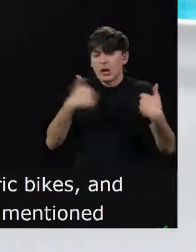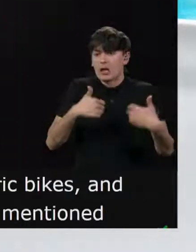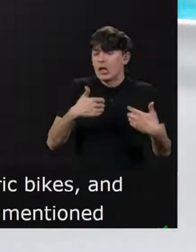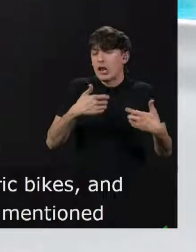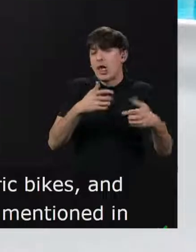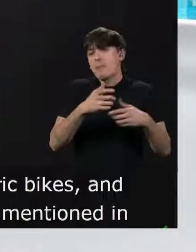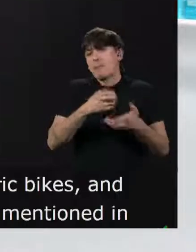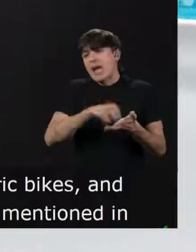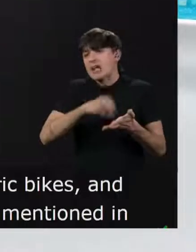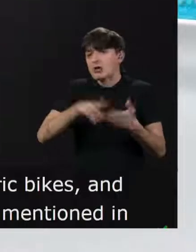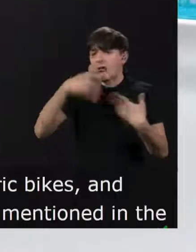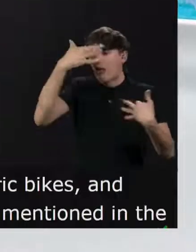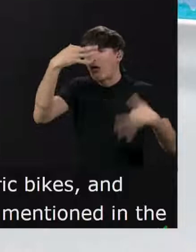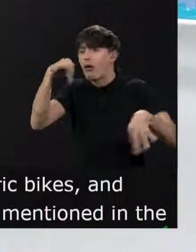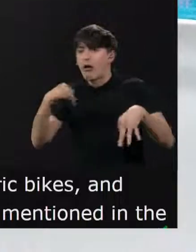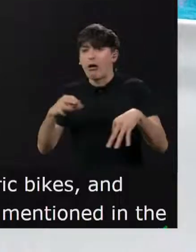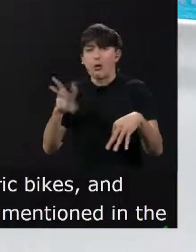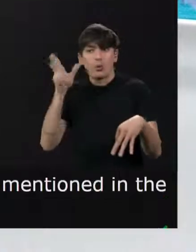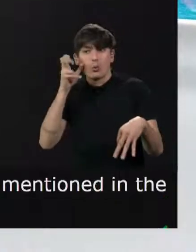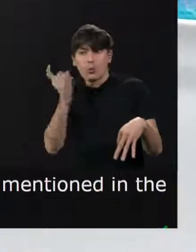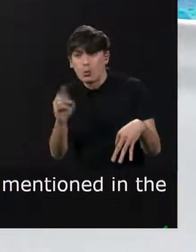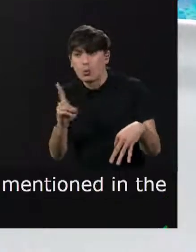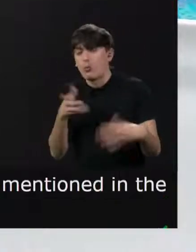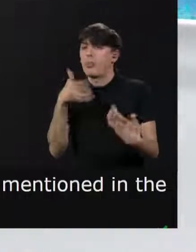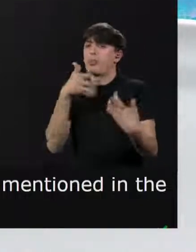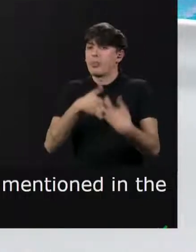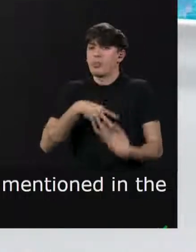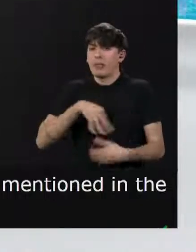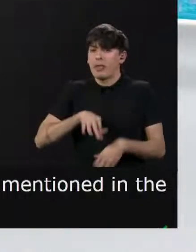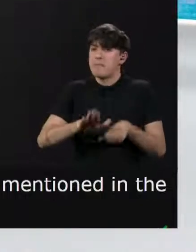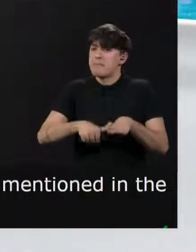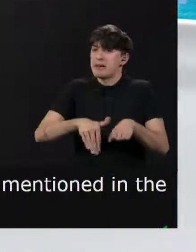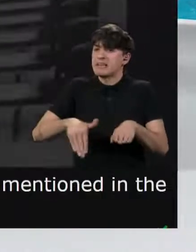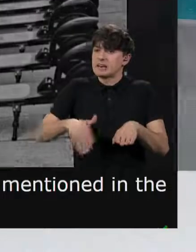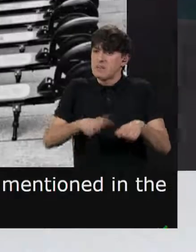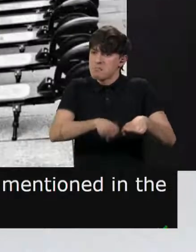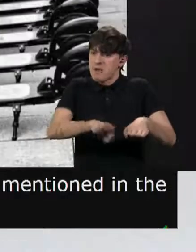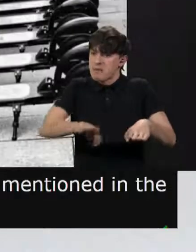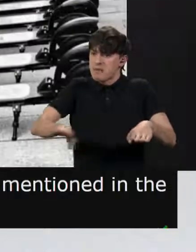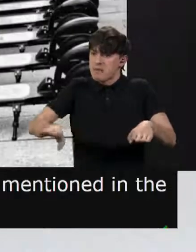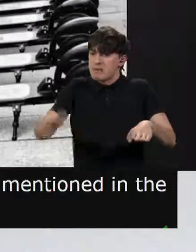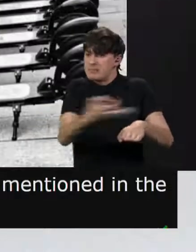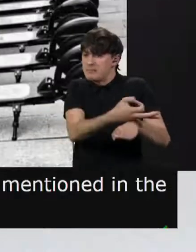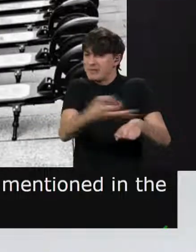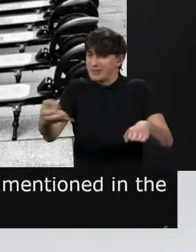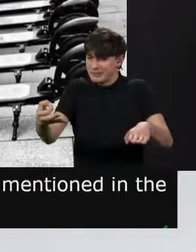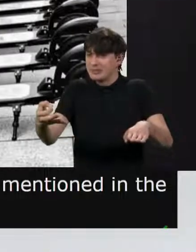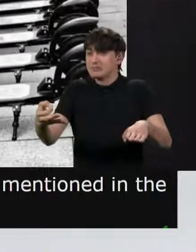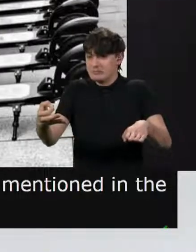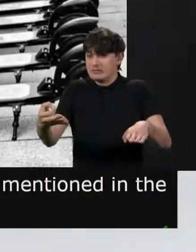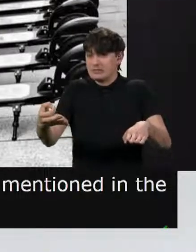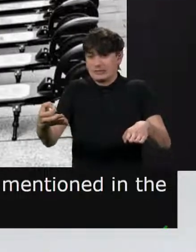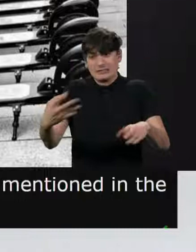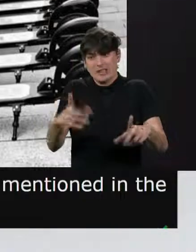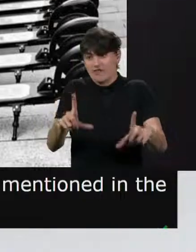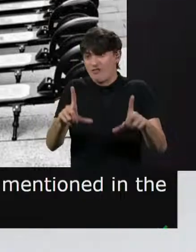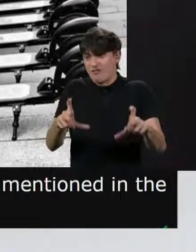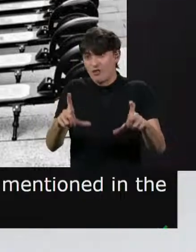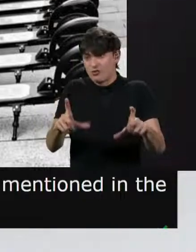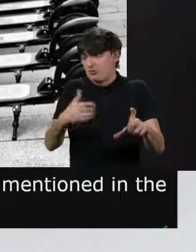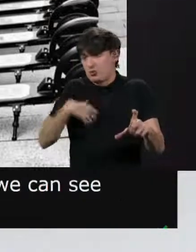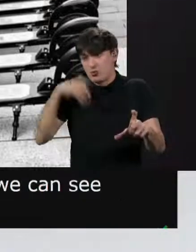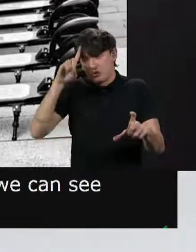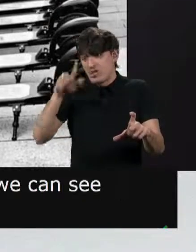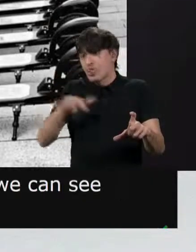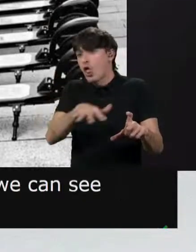presentation with the warning system. We can see the scooters, how nicely